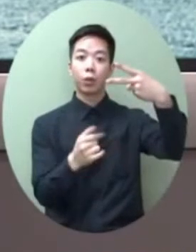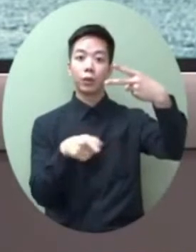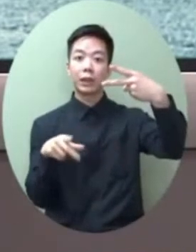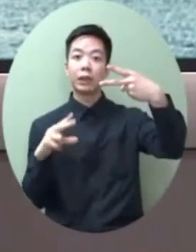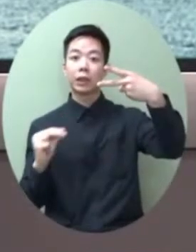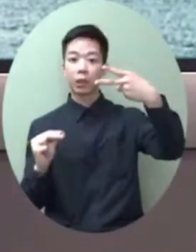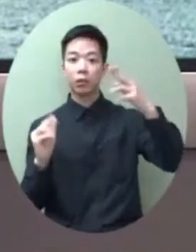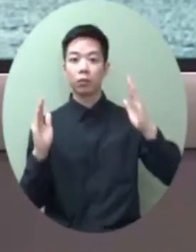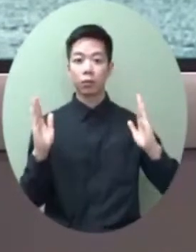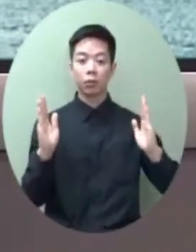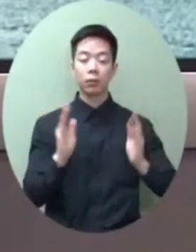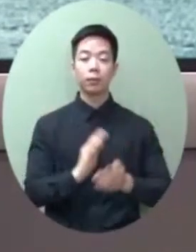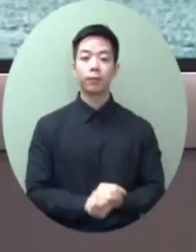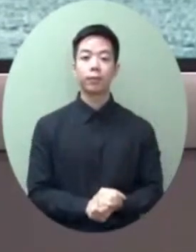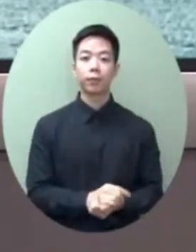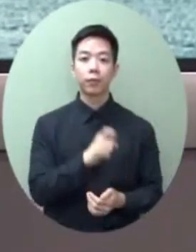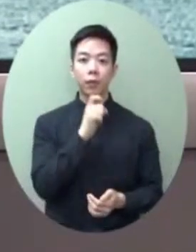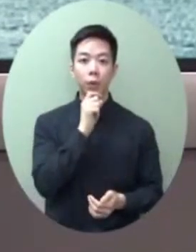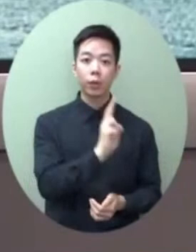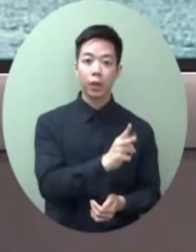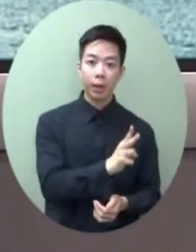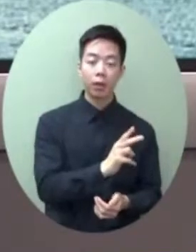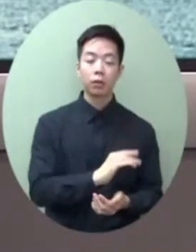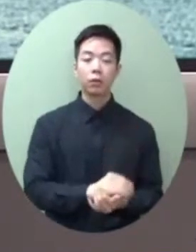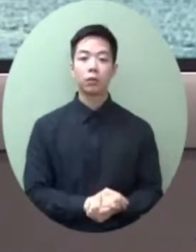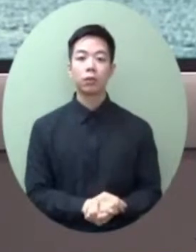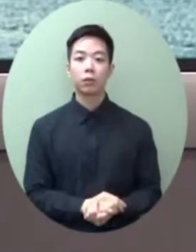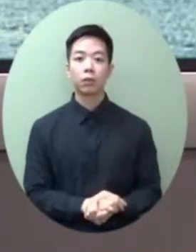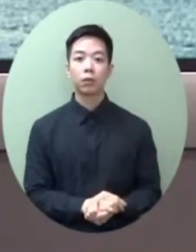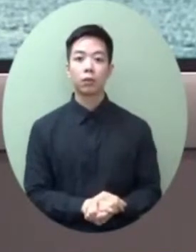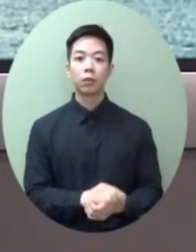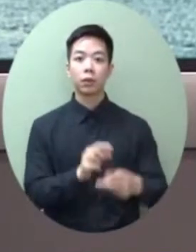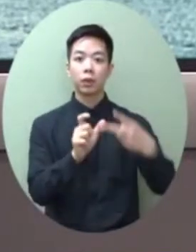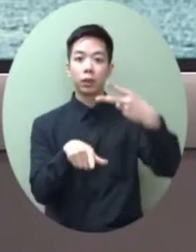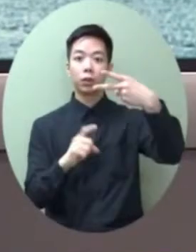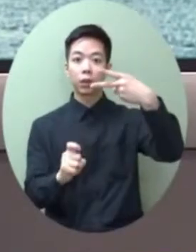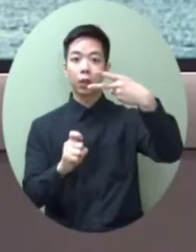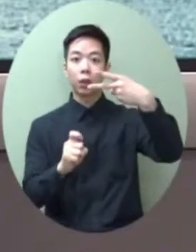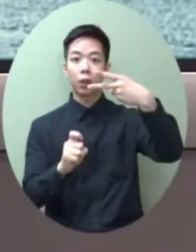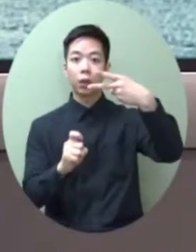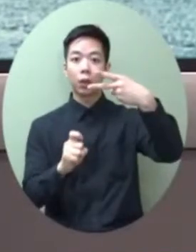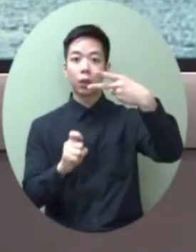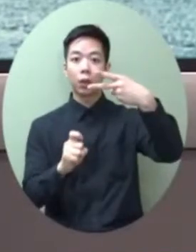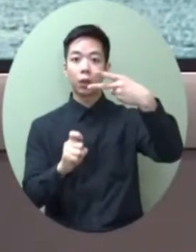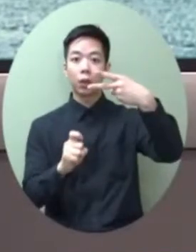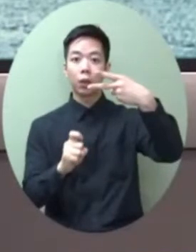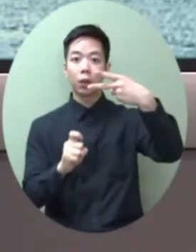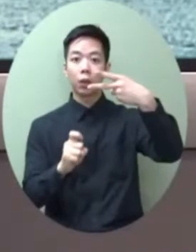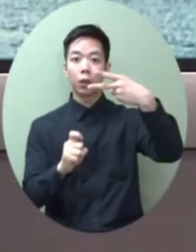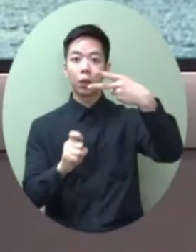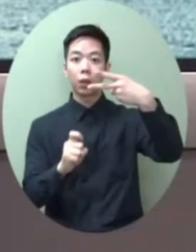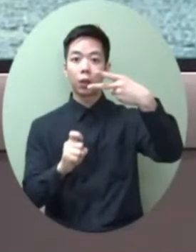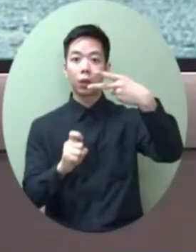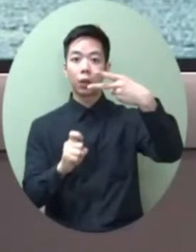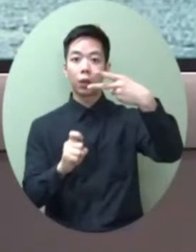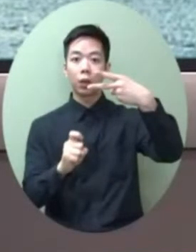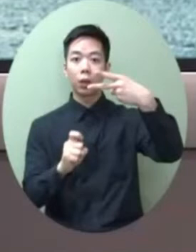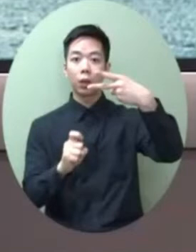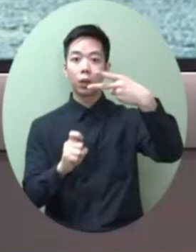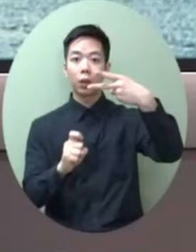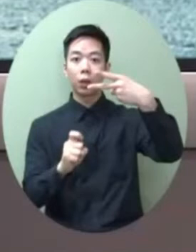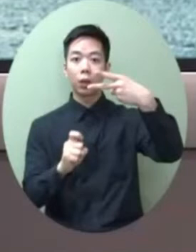from the 6th of February to 7, there are about 200 cases, and to the 9th, 400, and the 11th